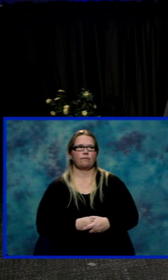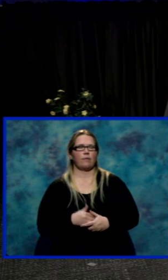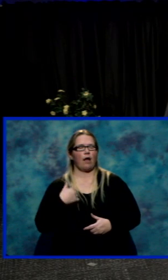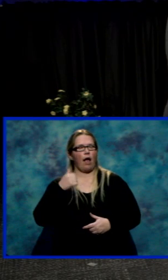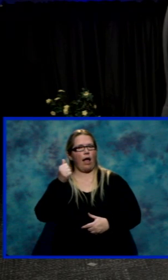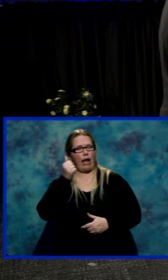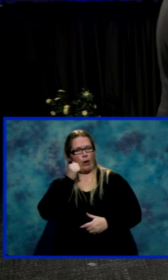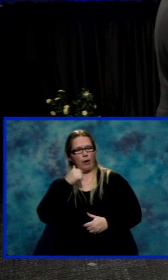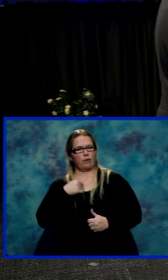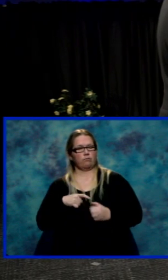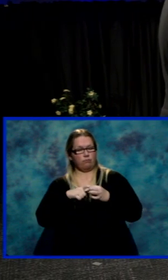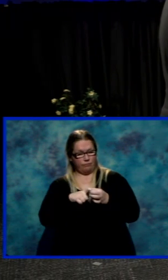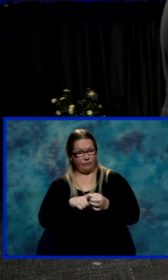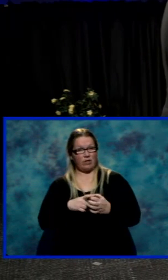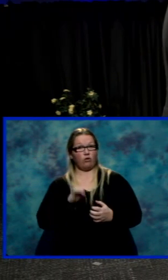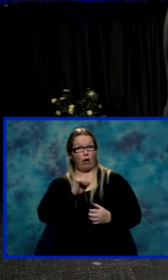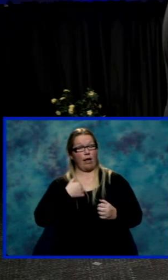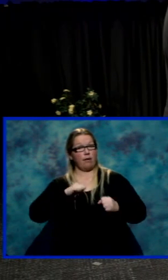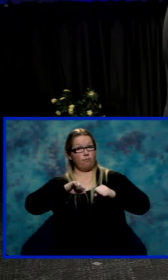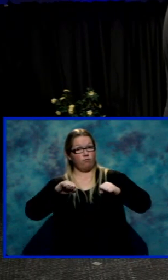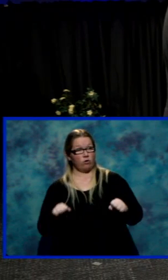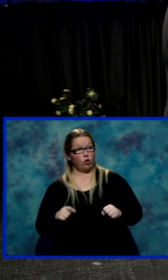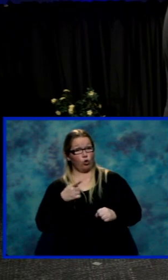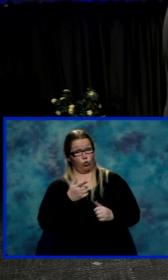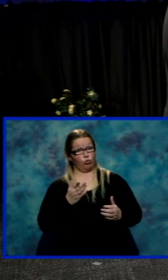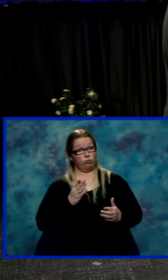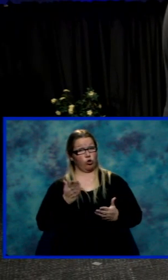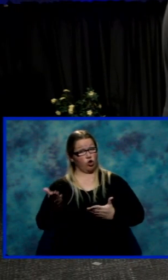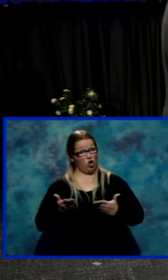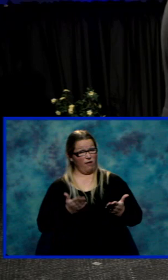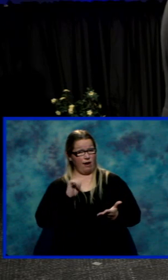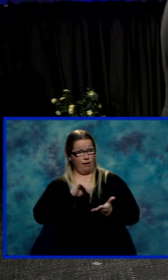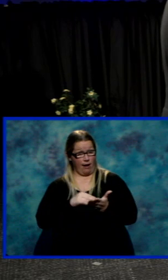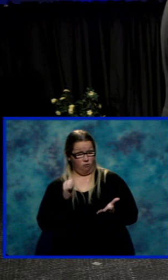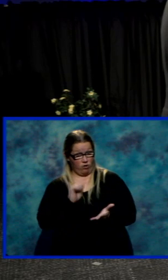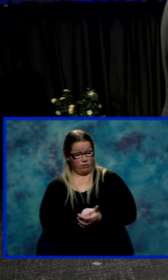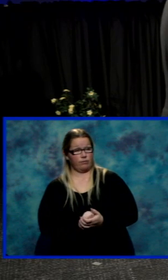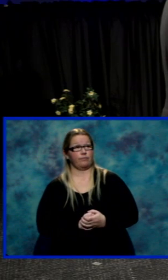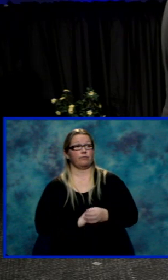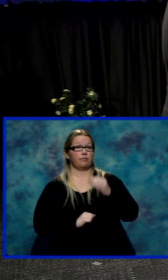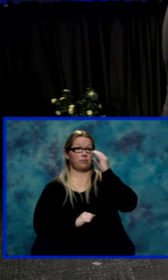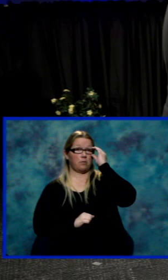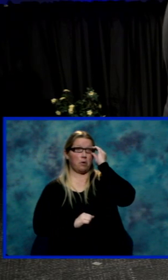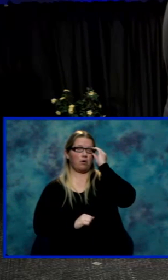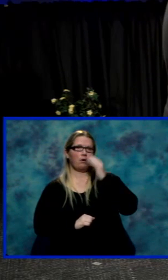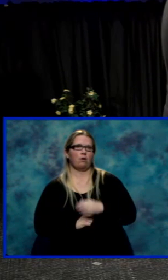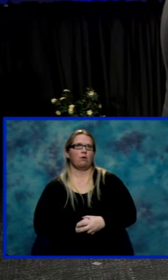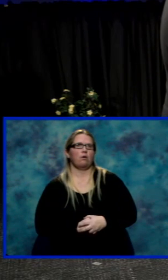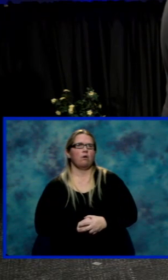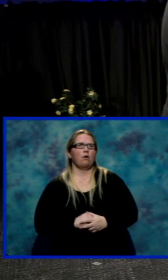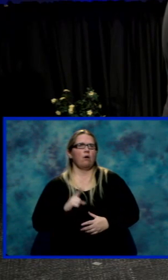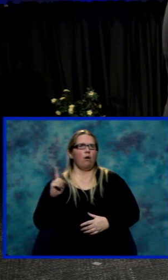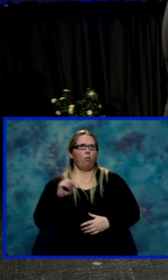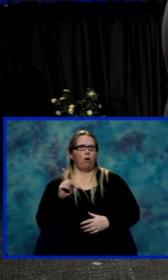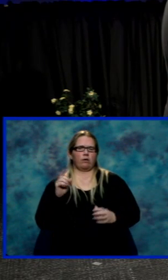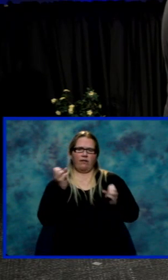the spot a bit, but you're our president. You are serving right now, as I understand it. Yes. What vision do you bring